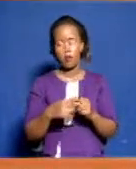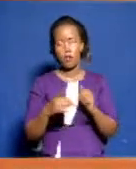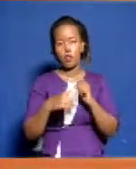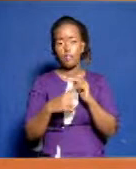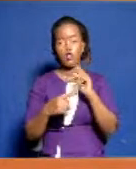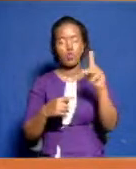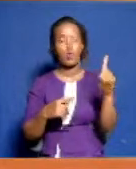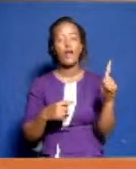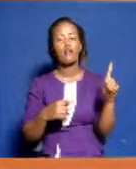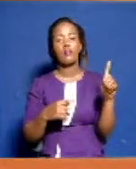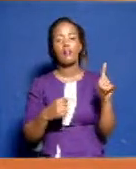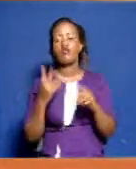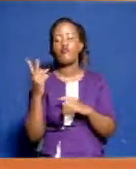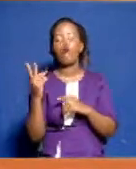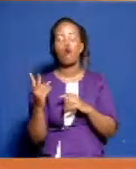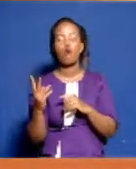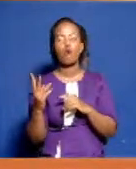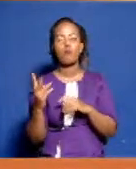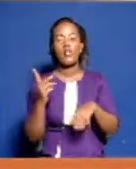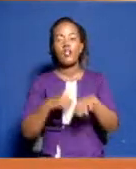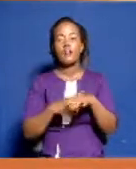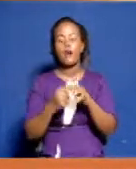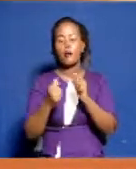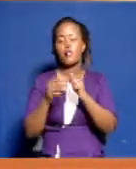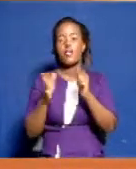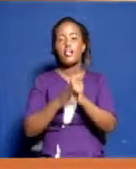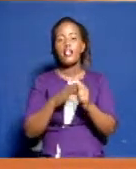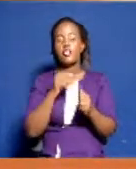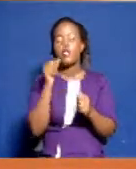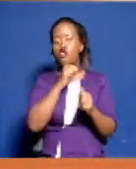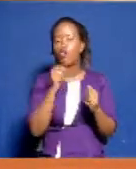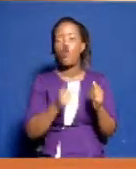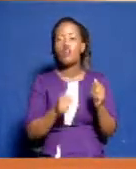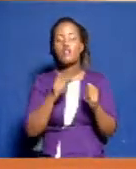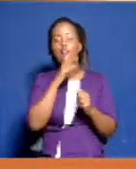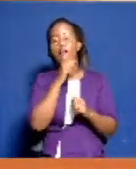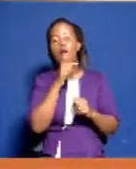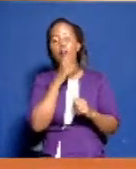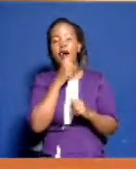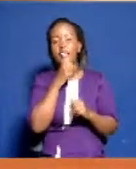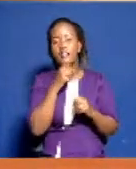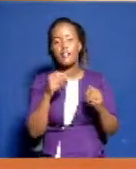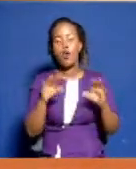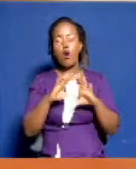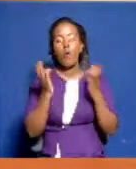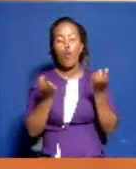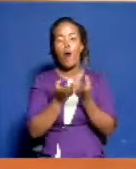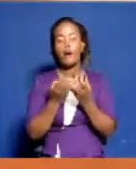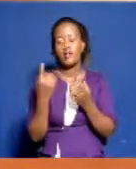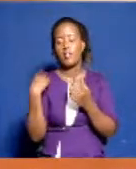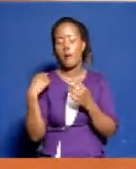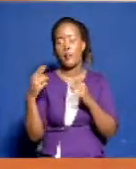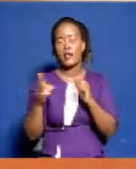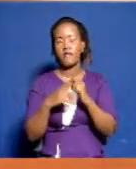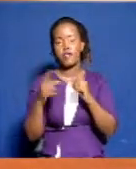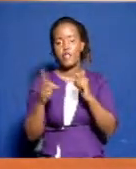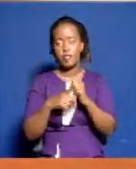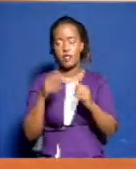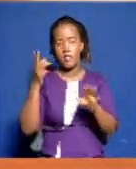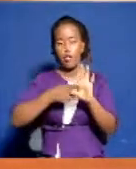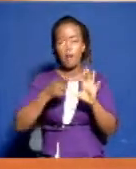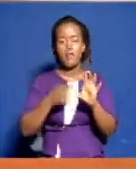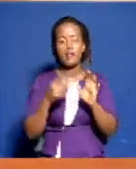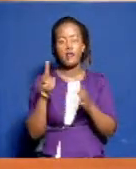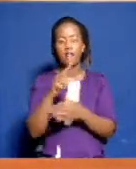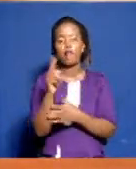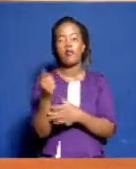6-love, 4-love when the 19-year-old Italian retired injured. World number 76 Musetti, playing in his first Grand